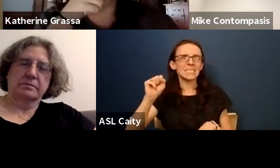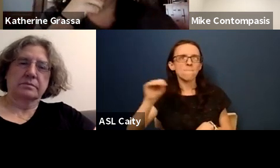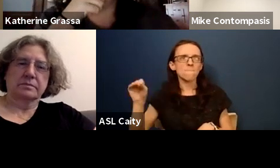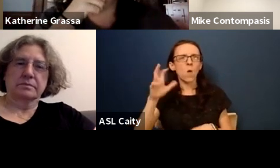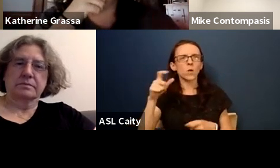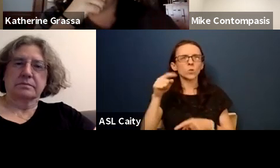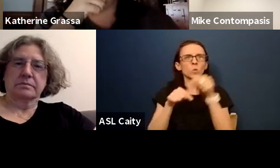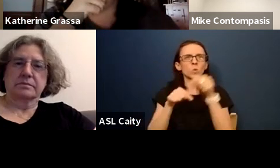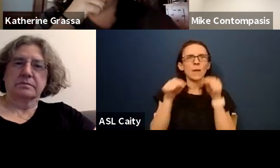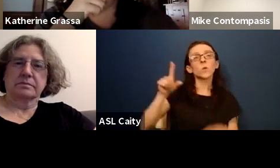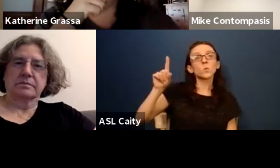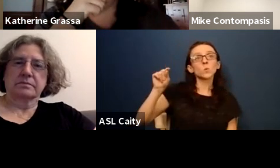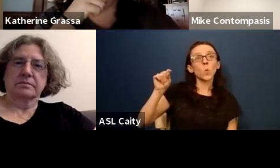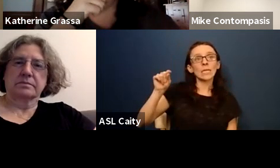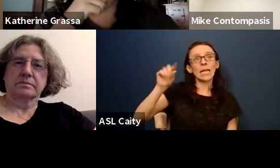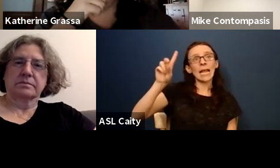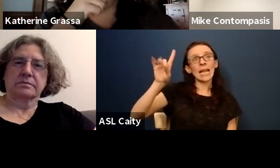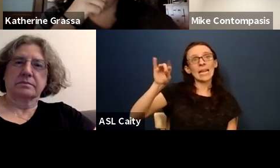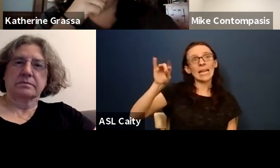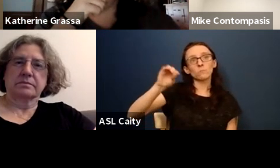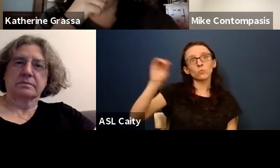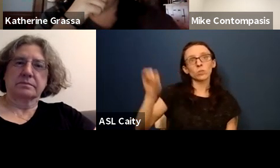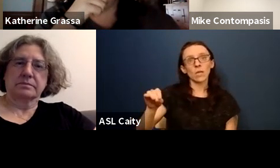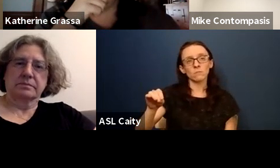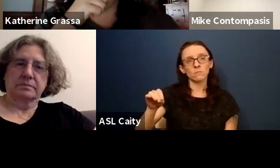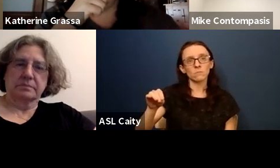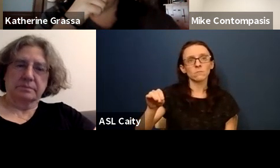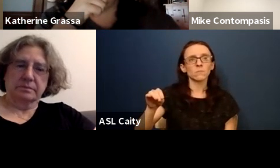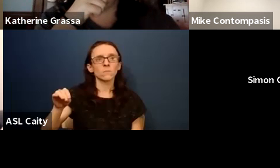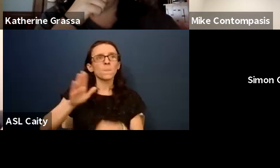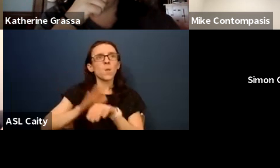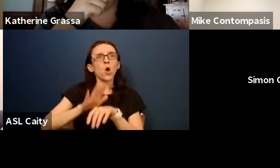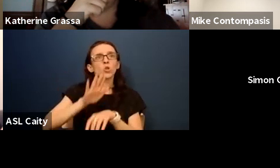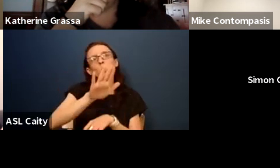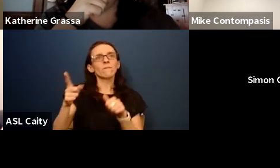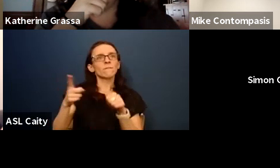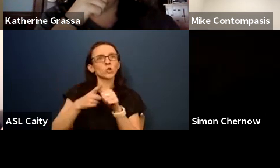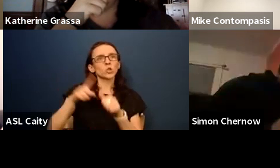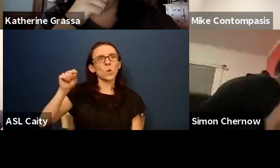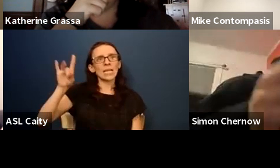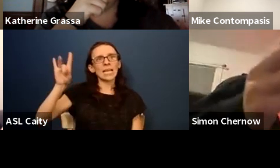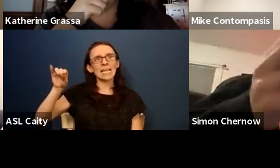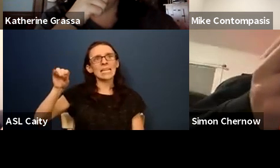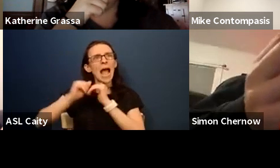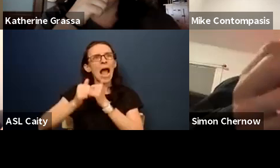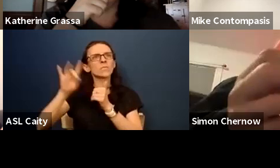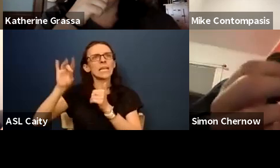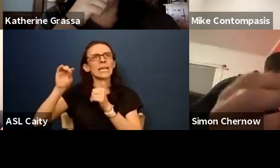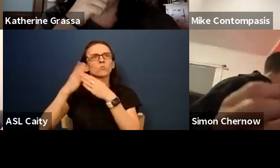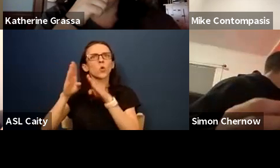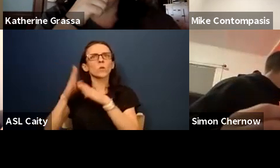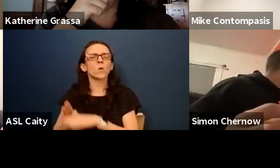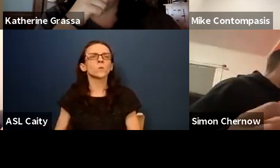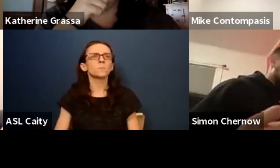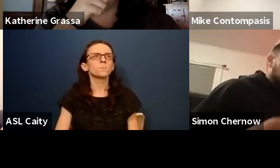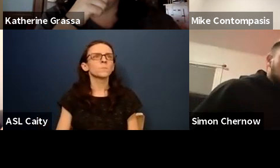back to the 2080. How did you, on your first 2080, how was the 80 broken down? I